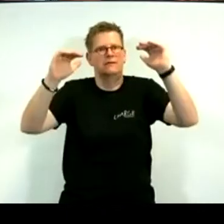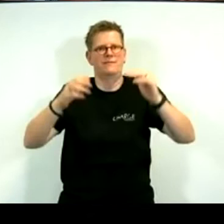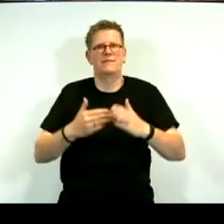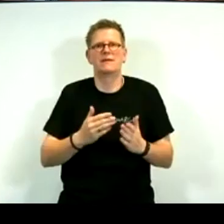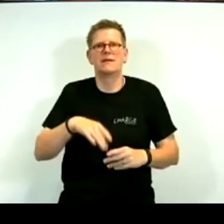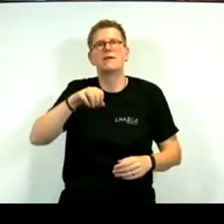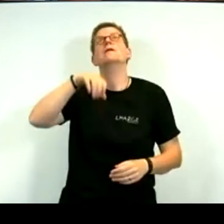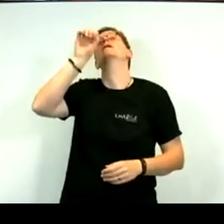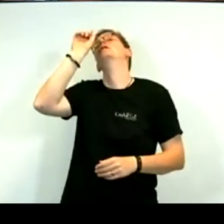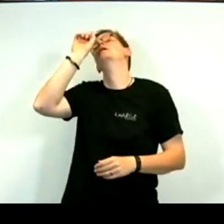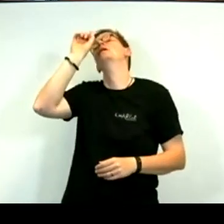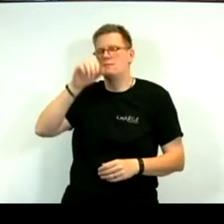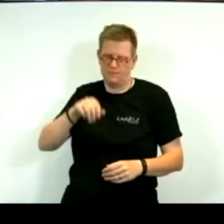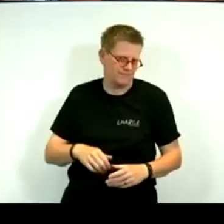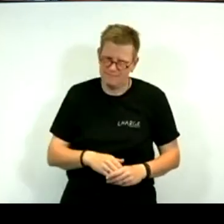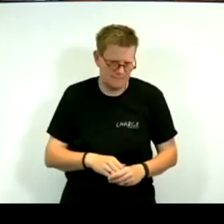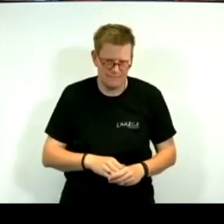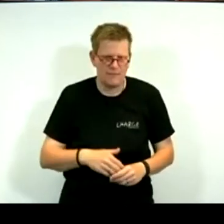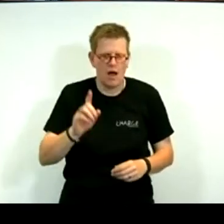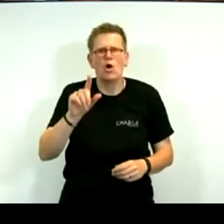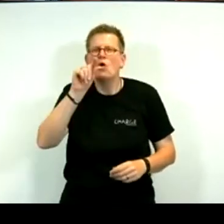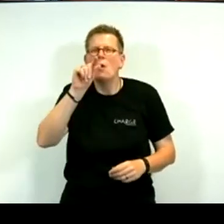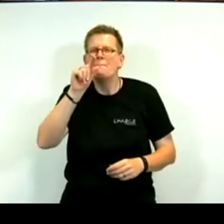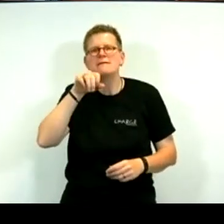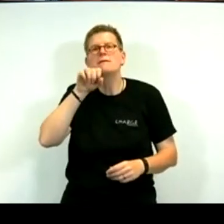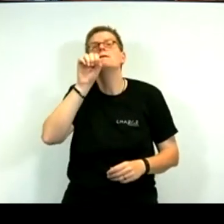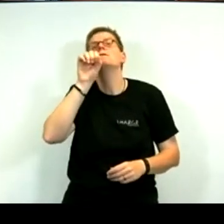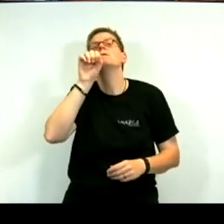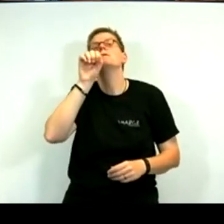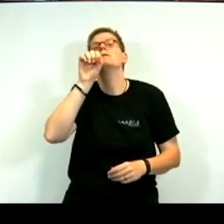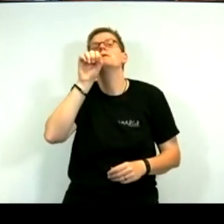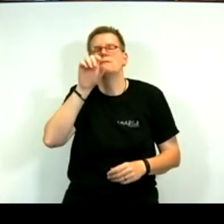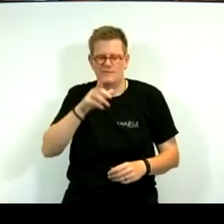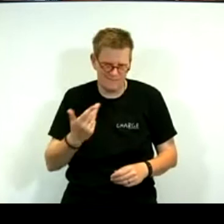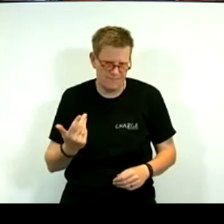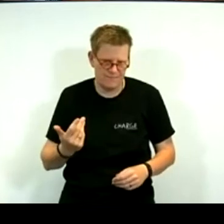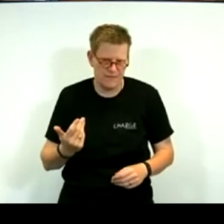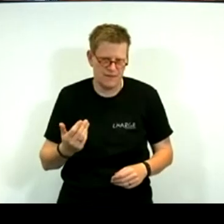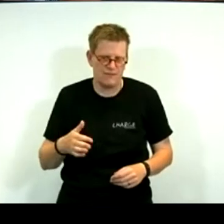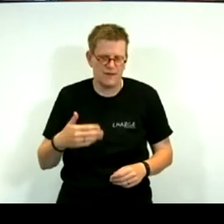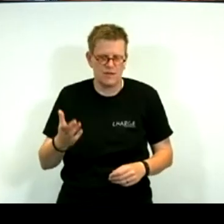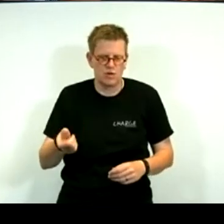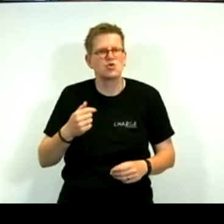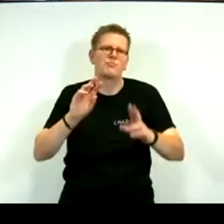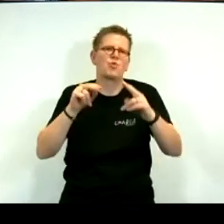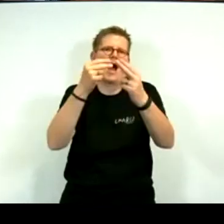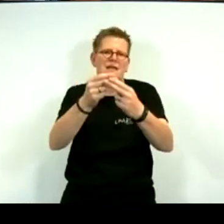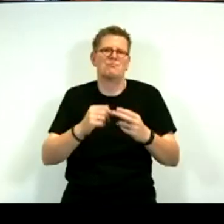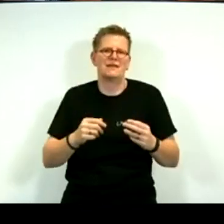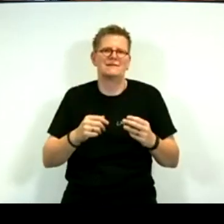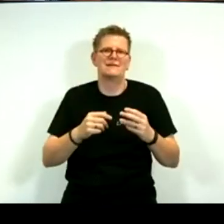only extending her head back a small amount in order to bring her visual field up. The next slide,